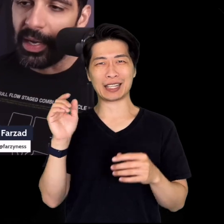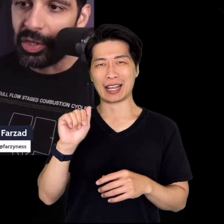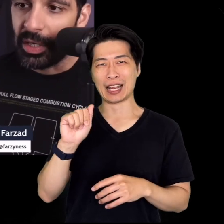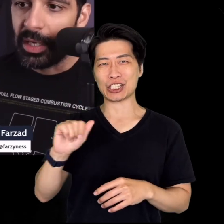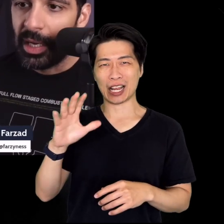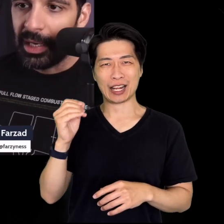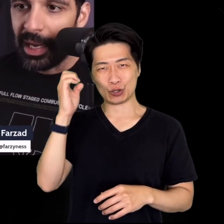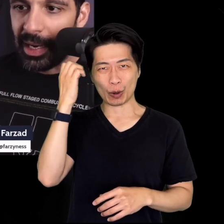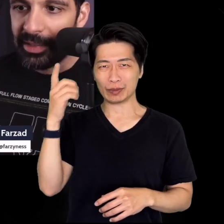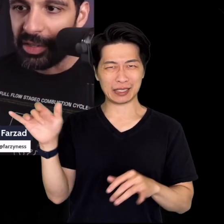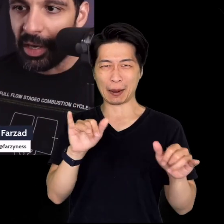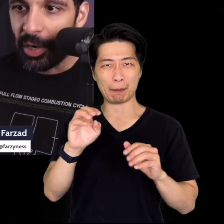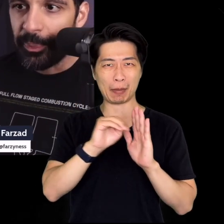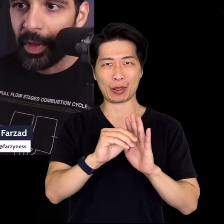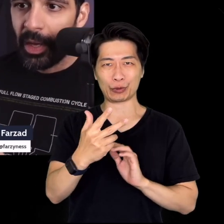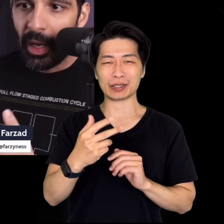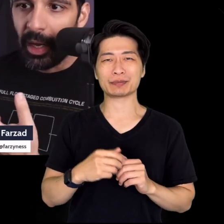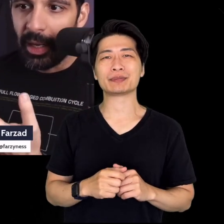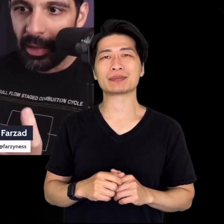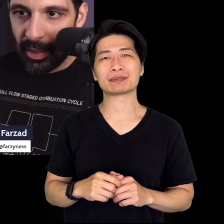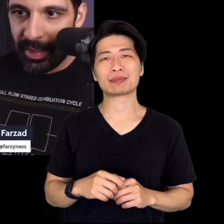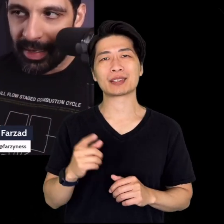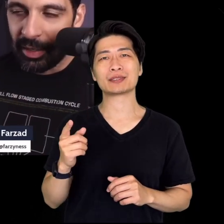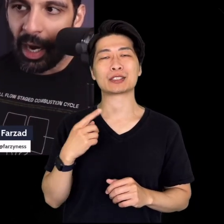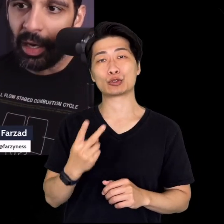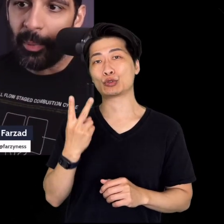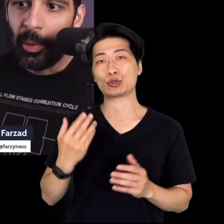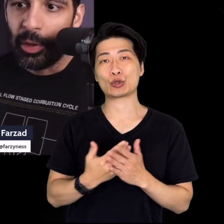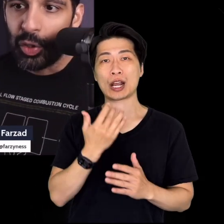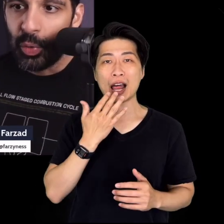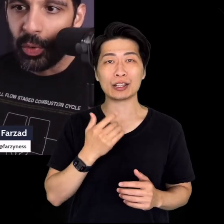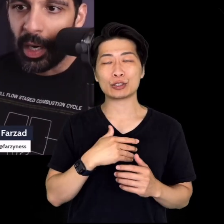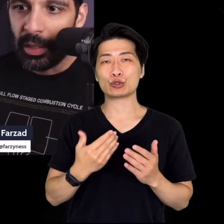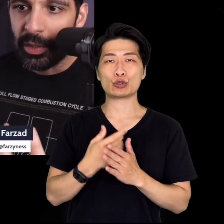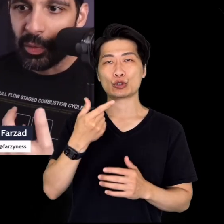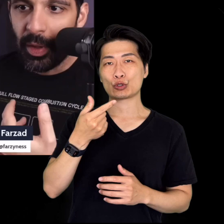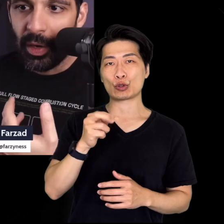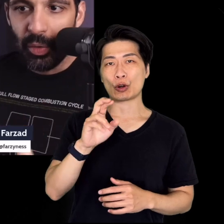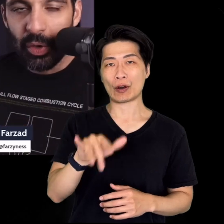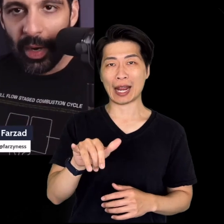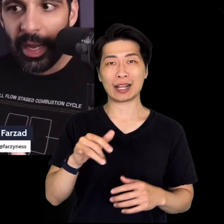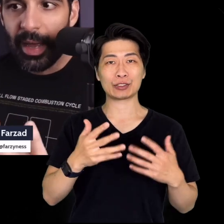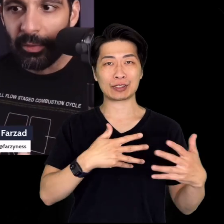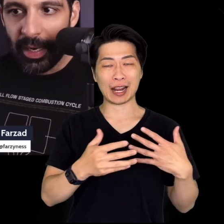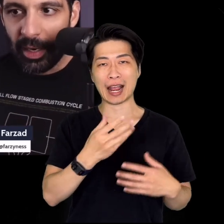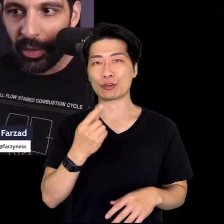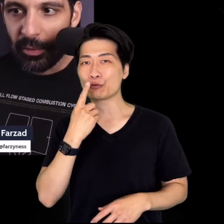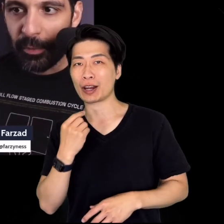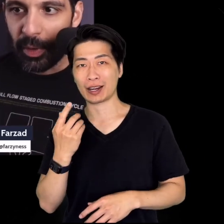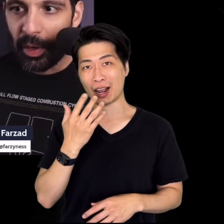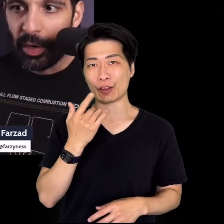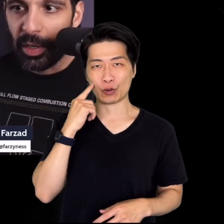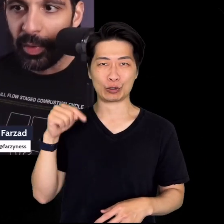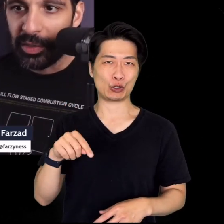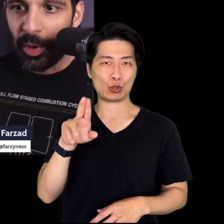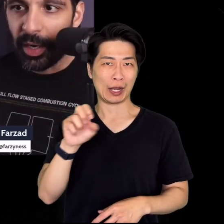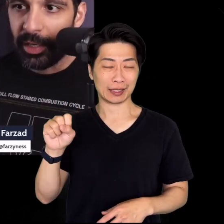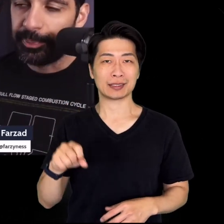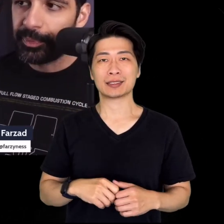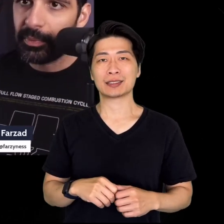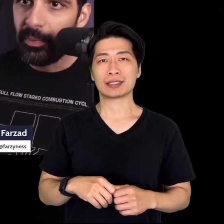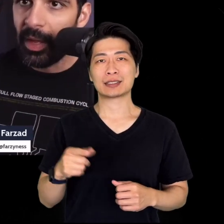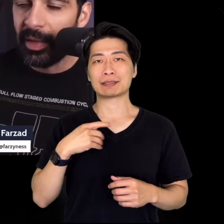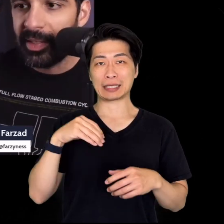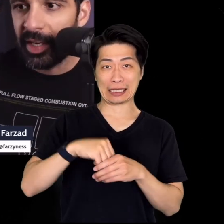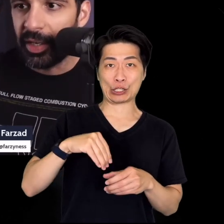Europe and Asia late last year. They're coming out with two new colors, with a new gray and red color for the car in the U.S.